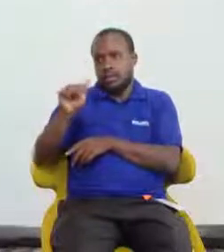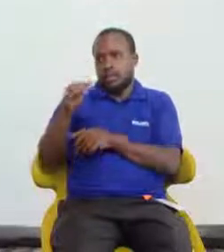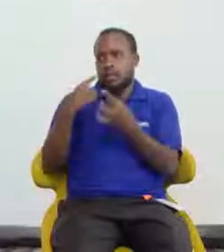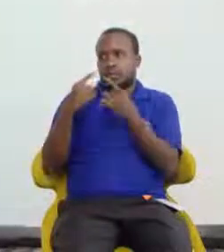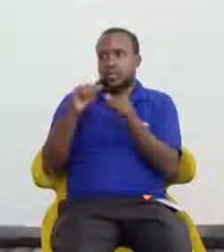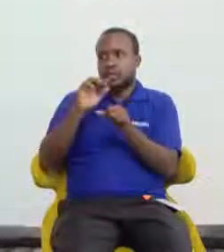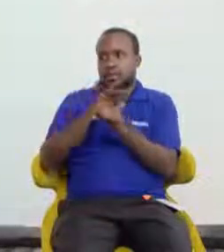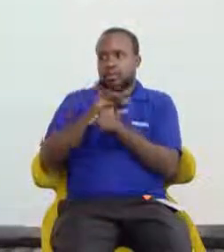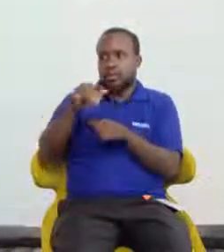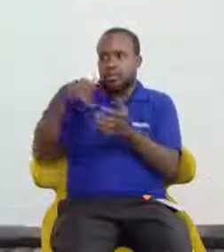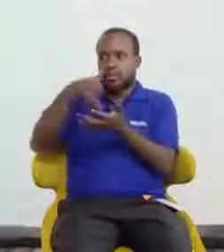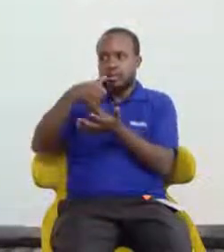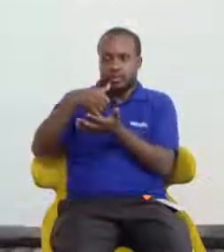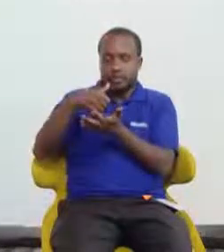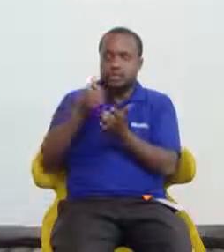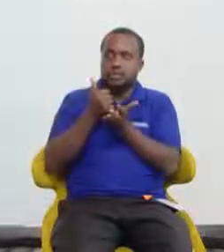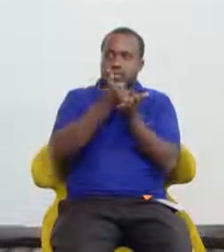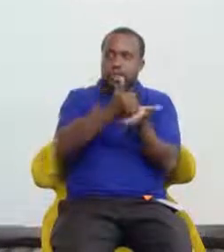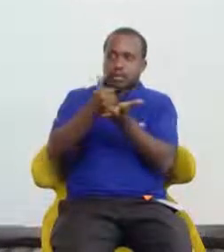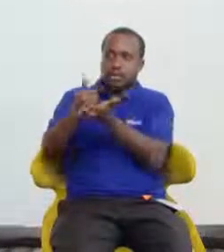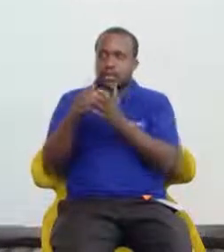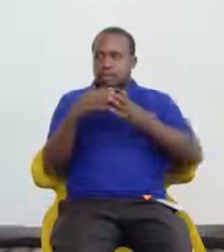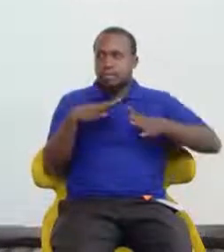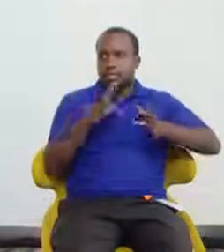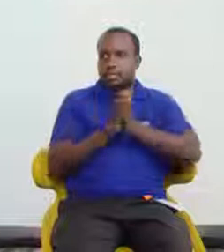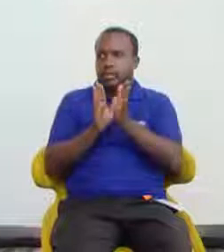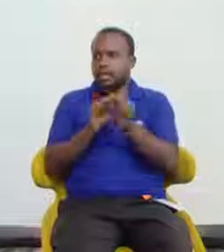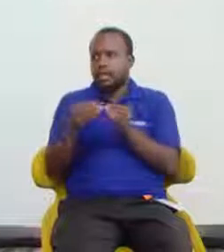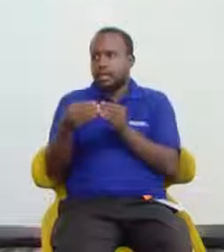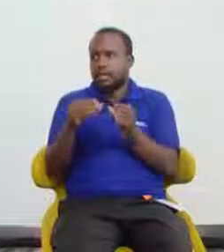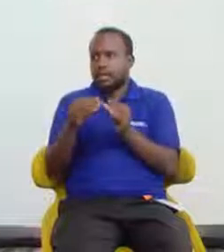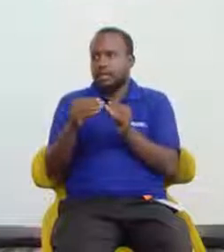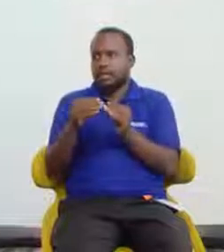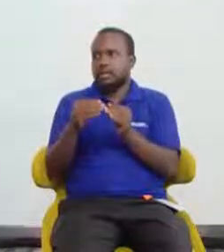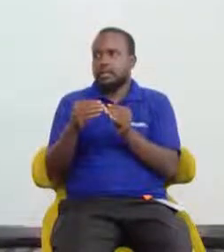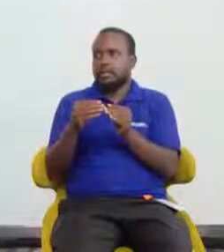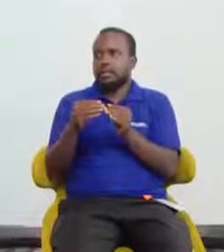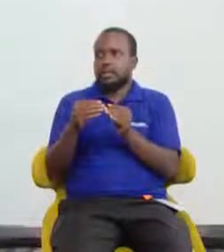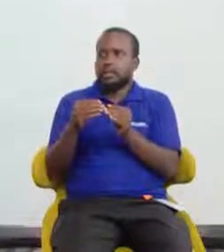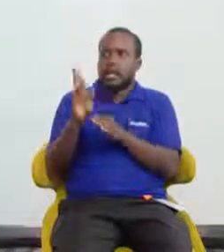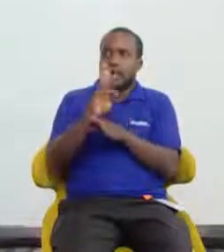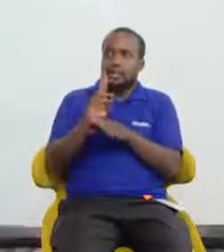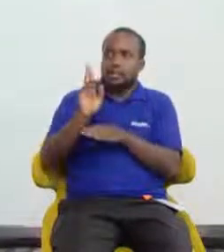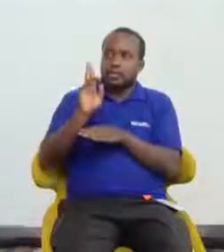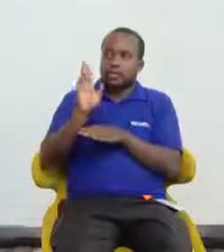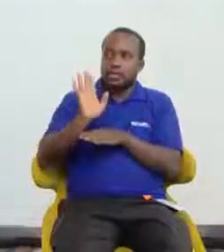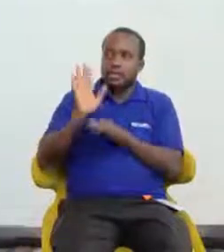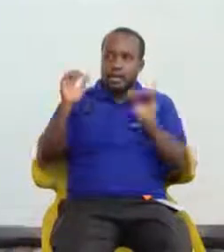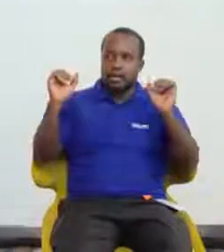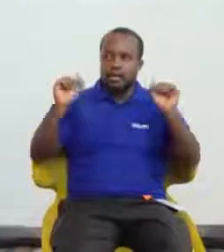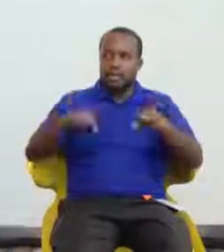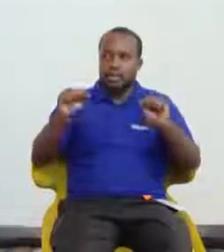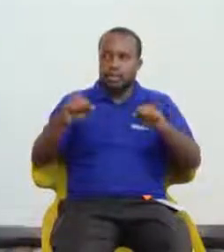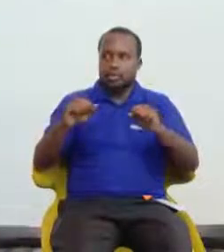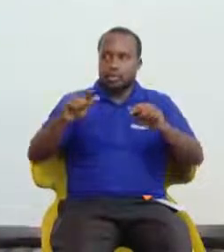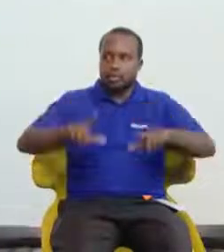We try to help the people with disability to discover their potential and use that potential basically to live a